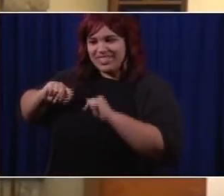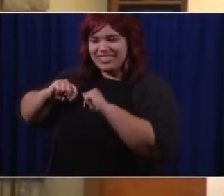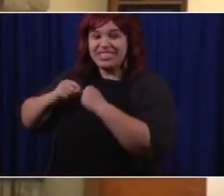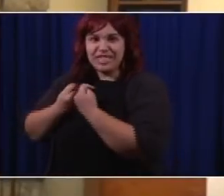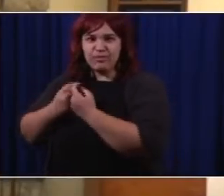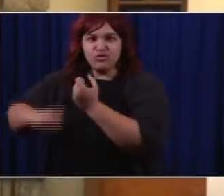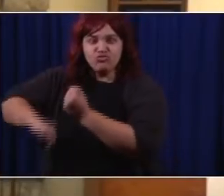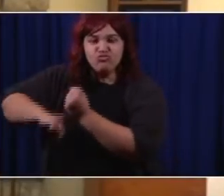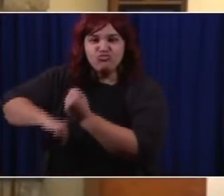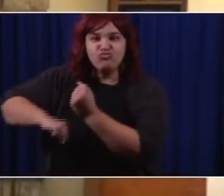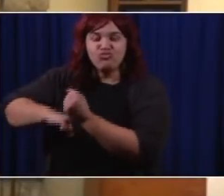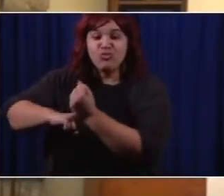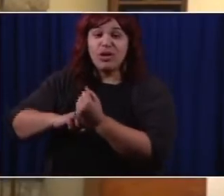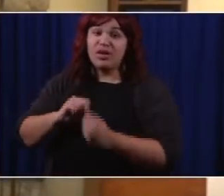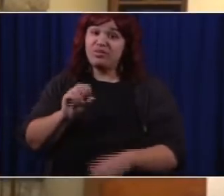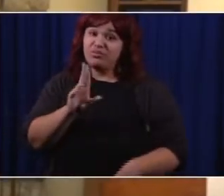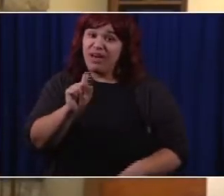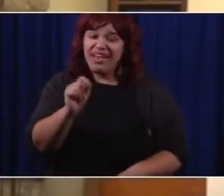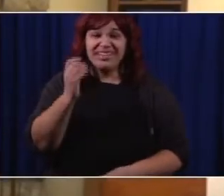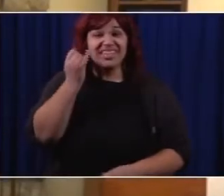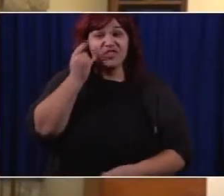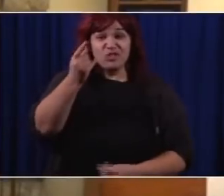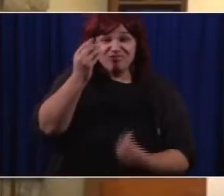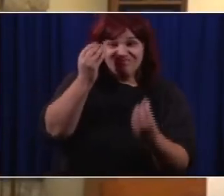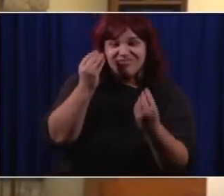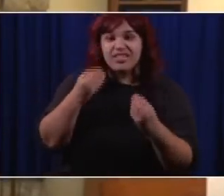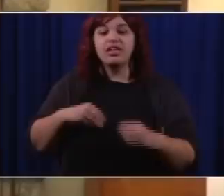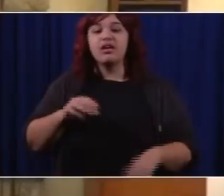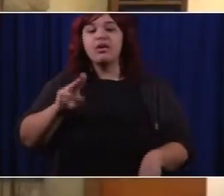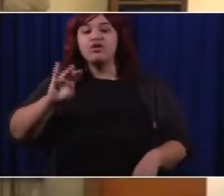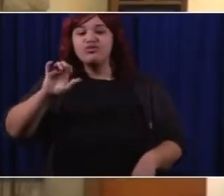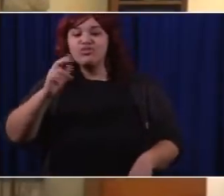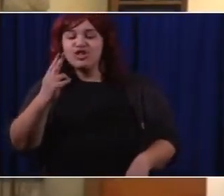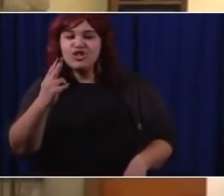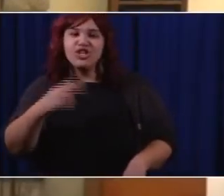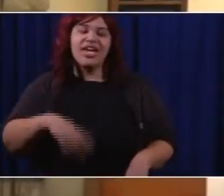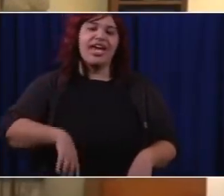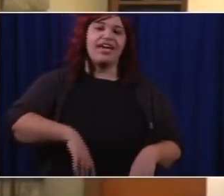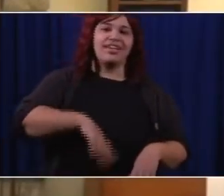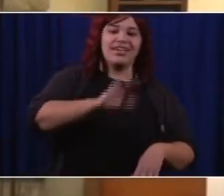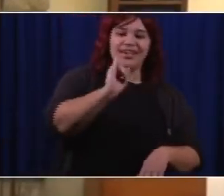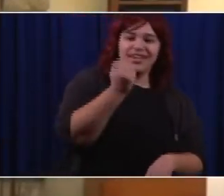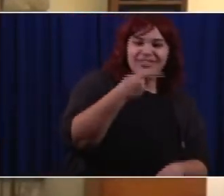of Michigan, Kentucky, and Indiana in your new mask mandate. Thank you.